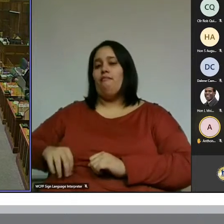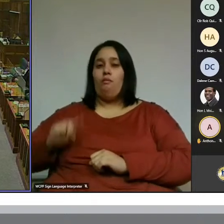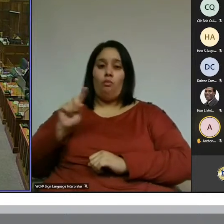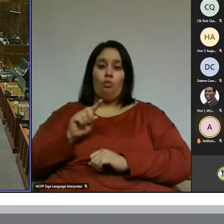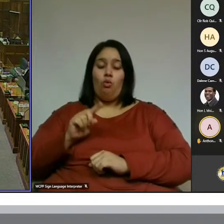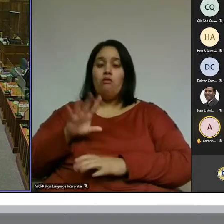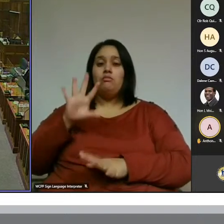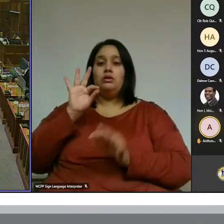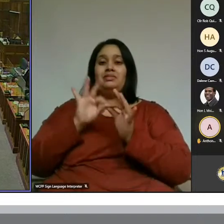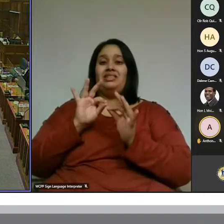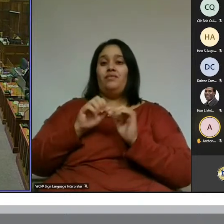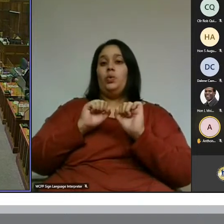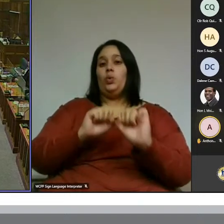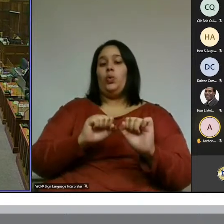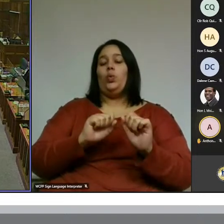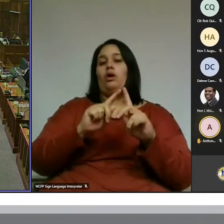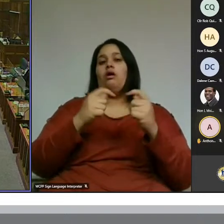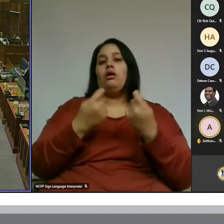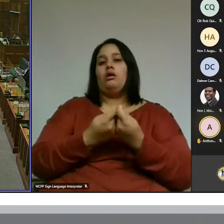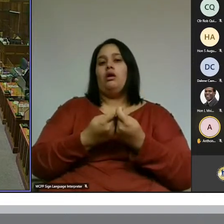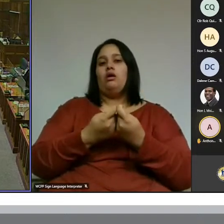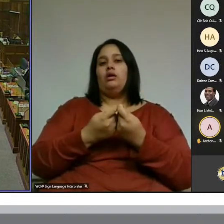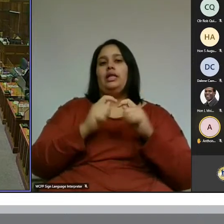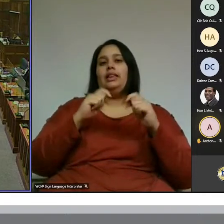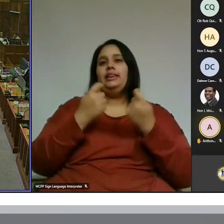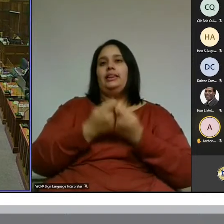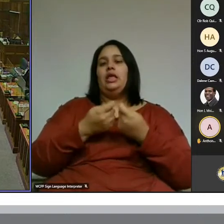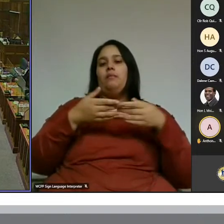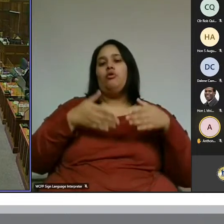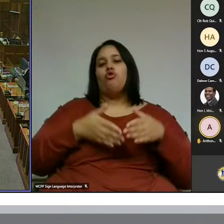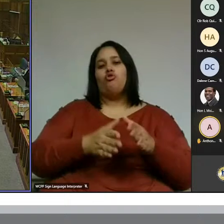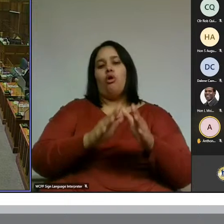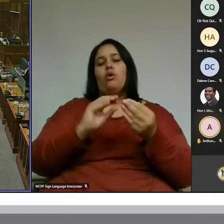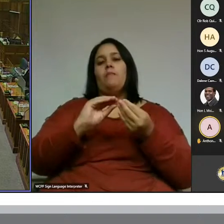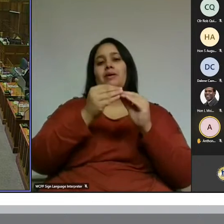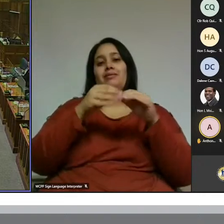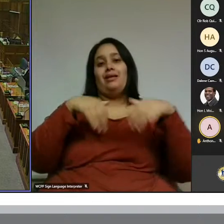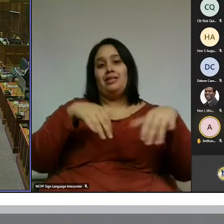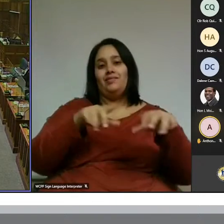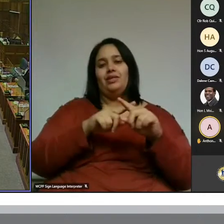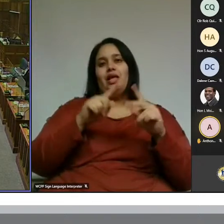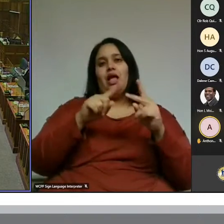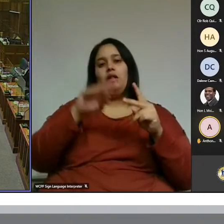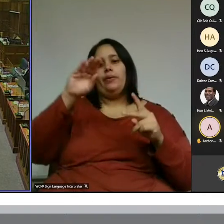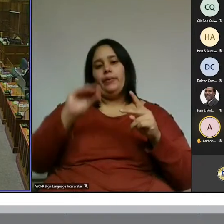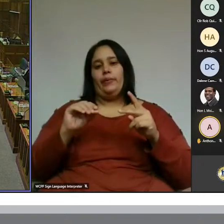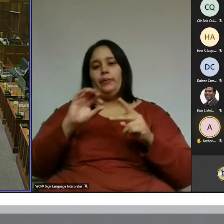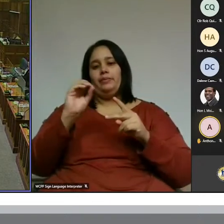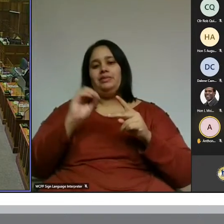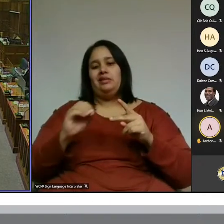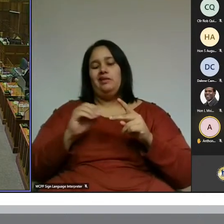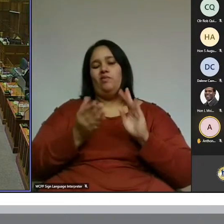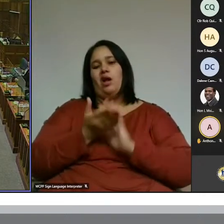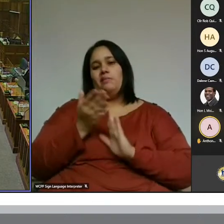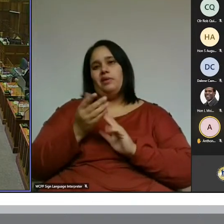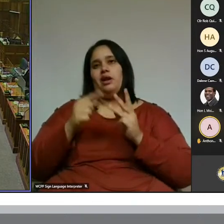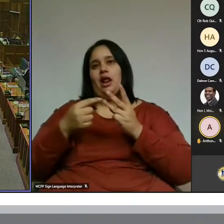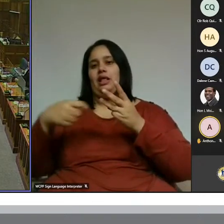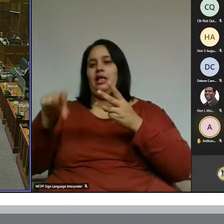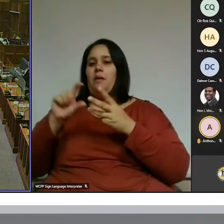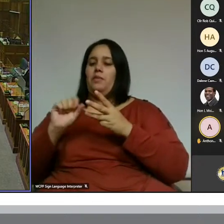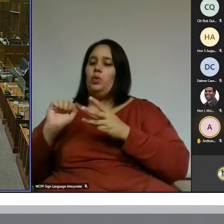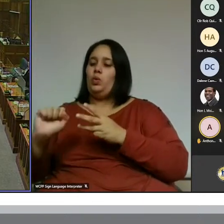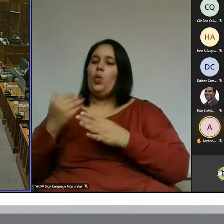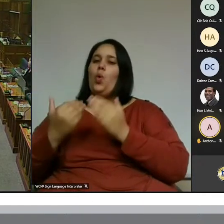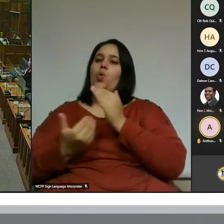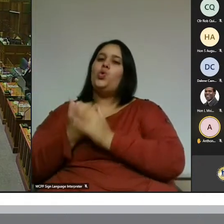for routine road maintenance activities, and a lesser percentage towards upgrades and capital works or new